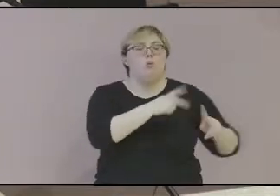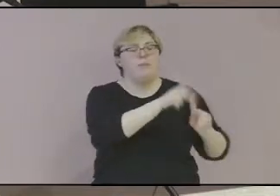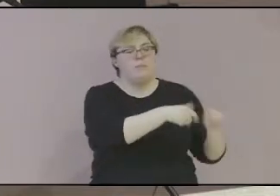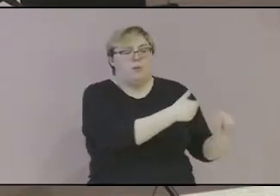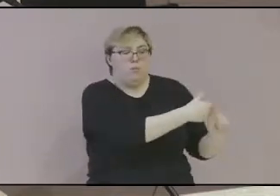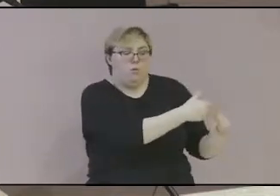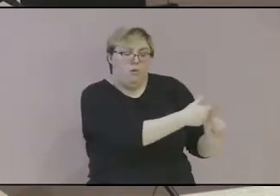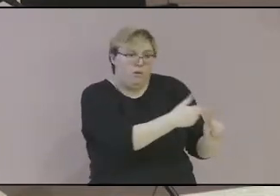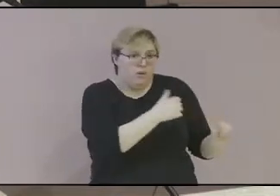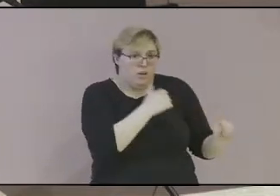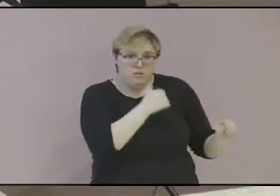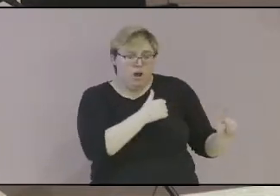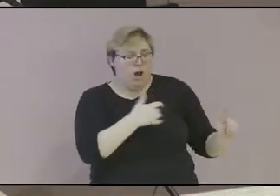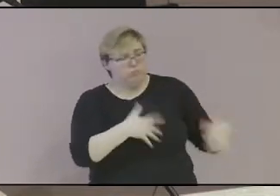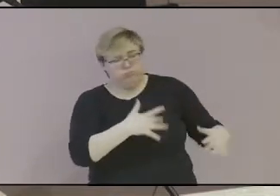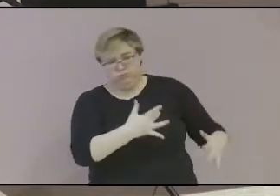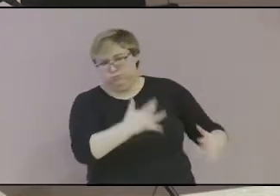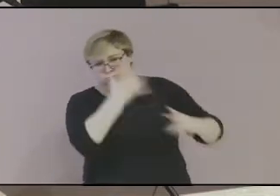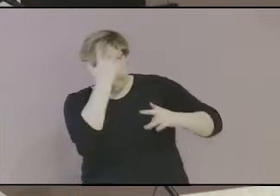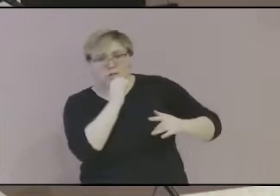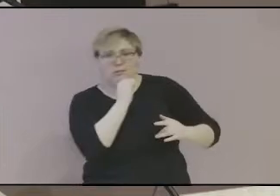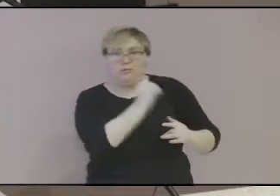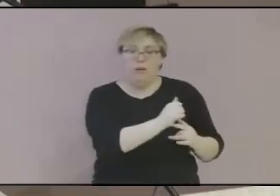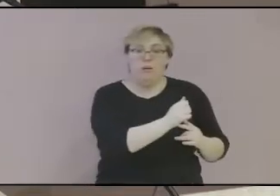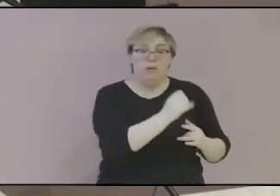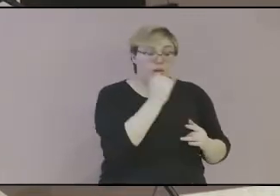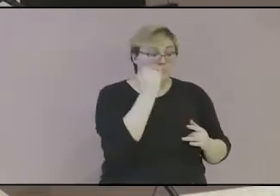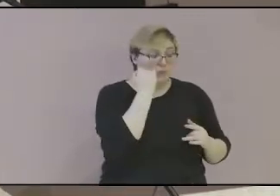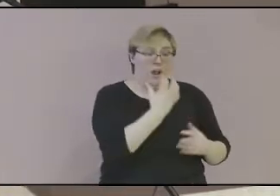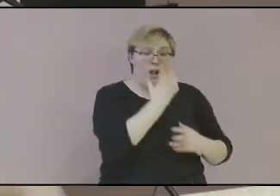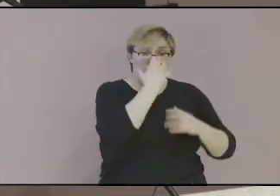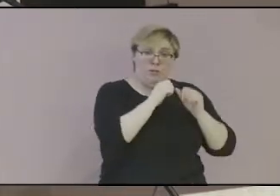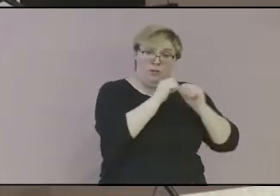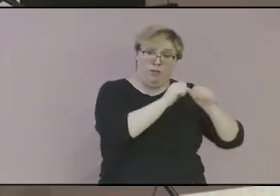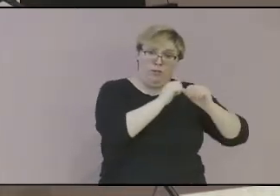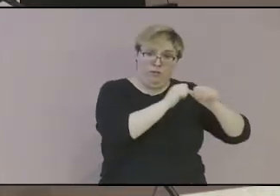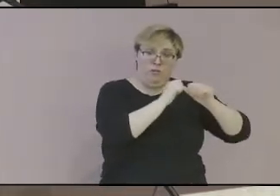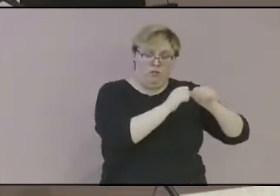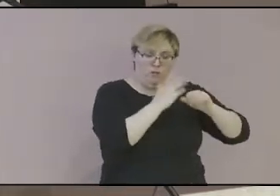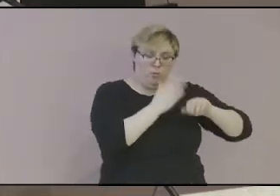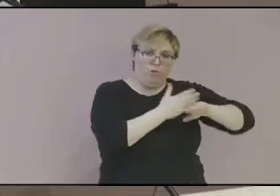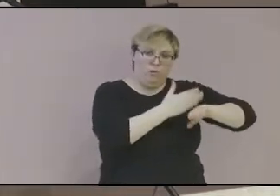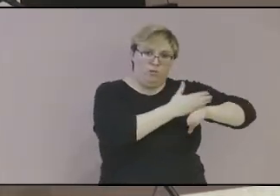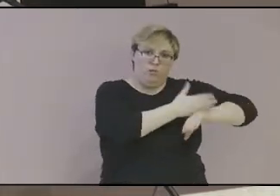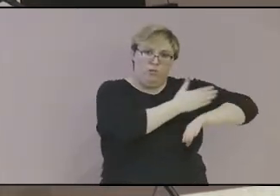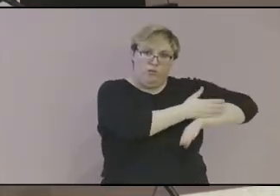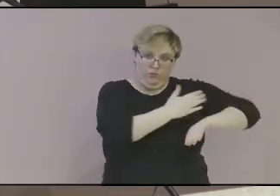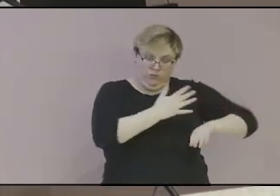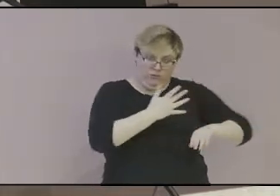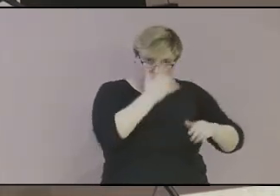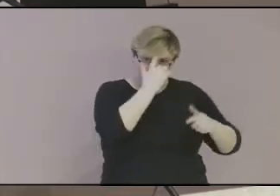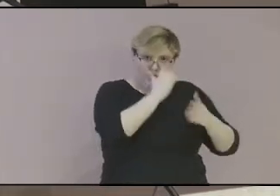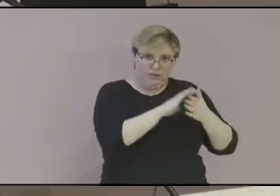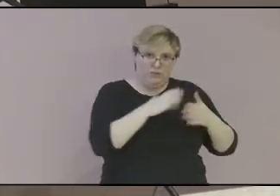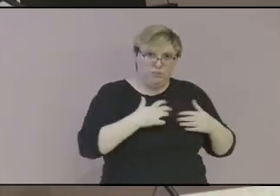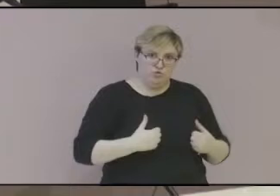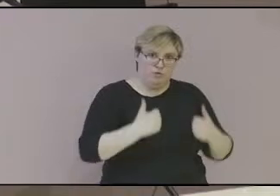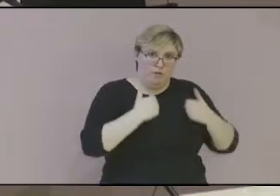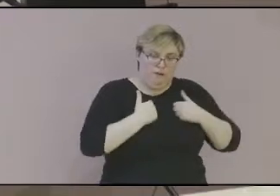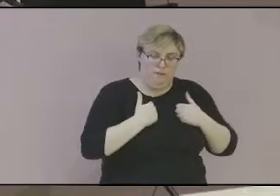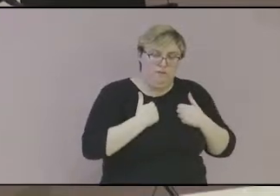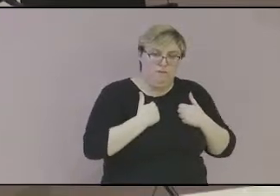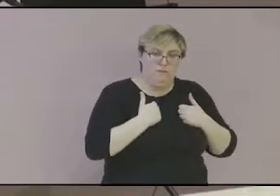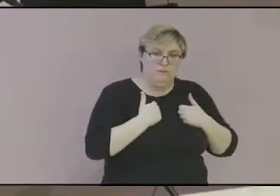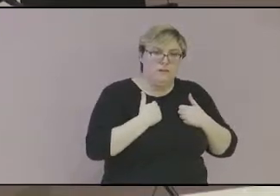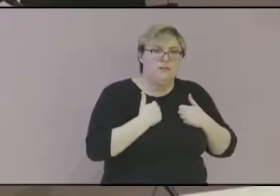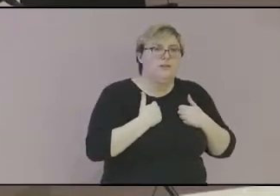recovered with continued mechanical ventilation. The guidelines clarified, however, that